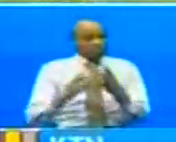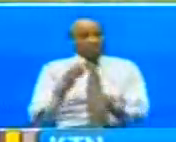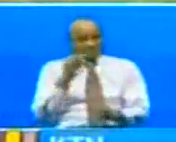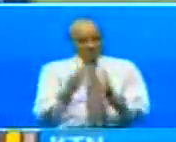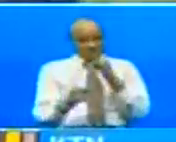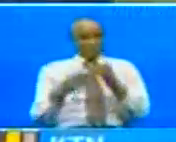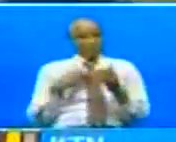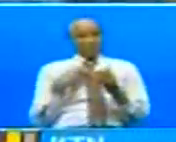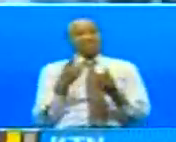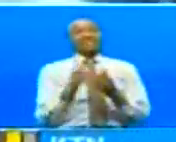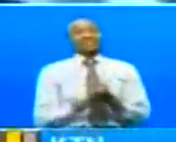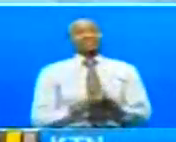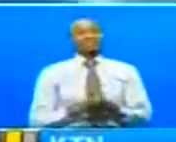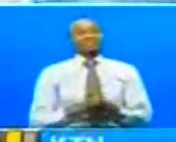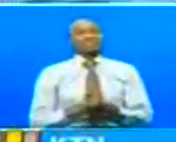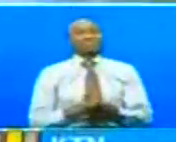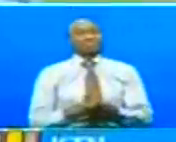the retirement at the Safari.